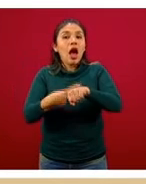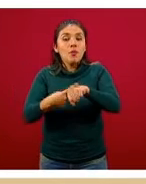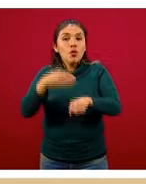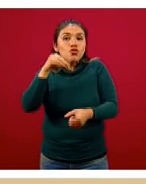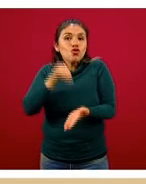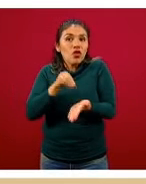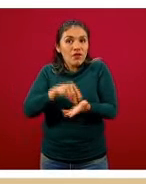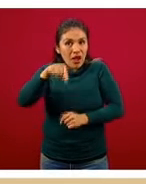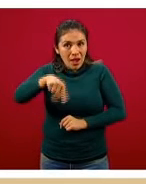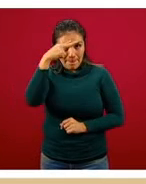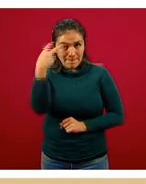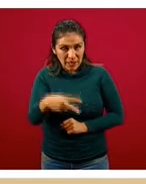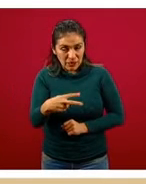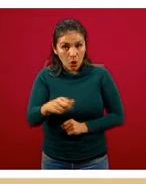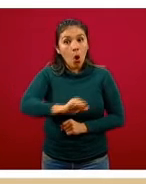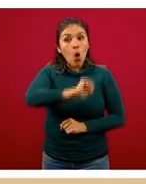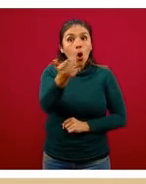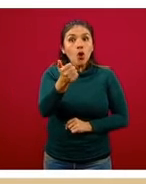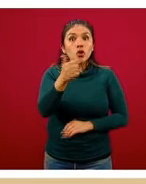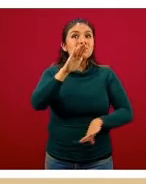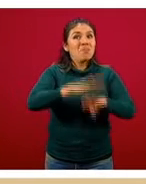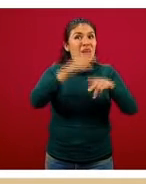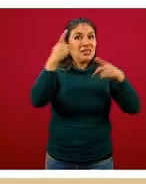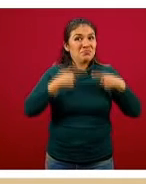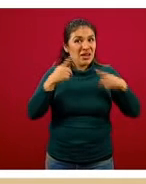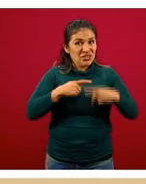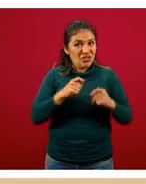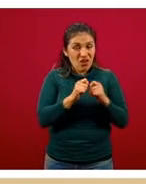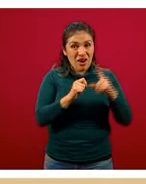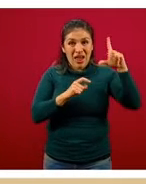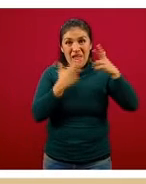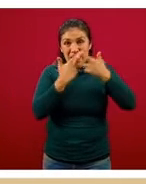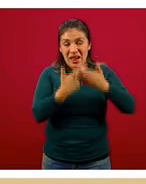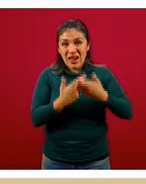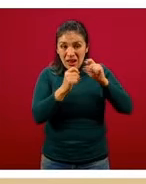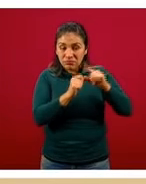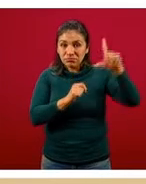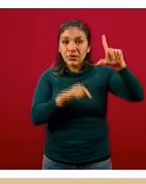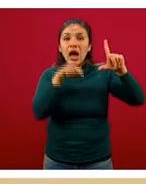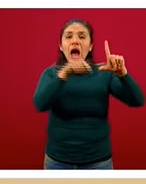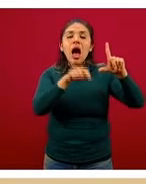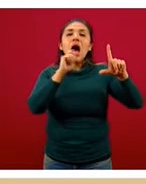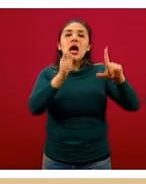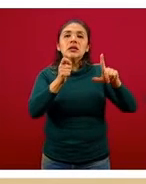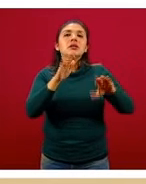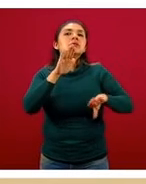correspond with the active pandemic. The other 3 quarters